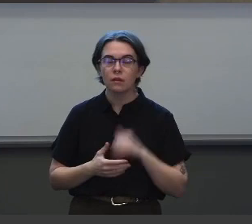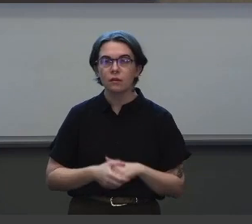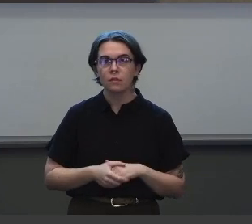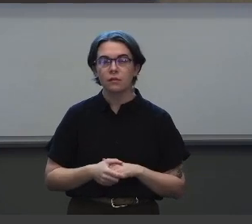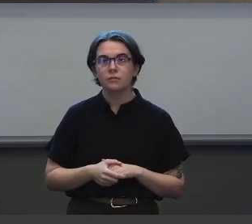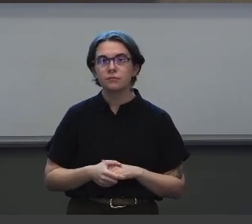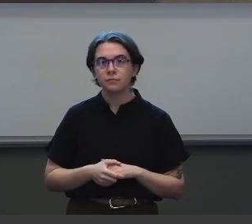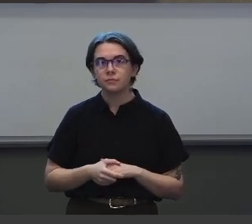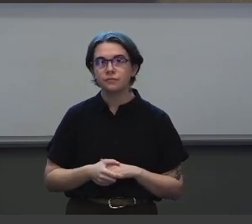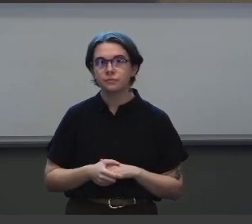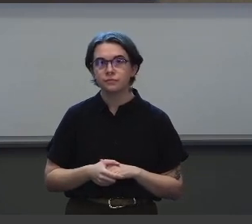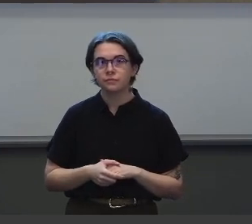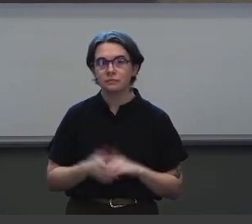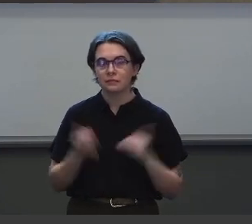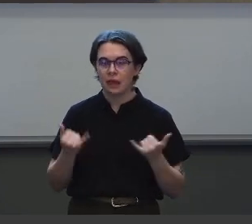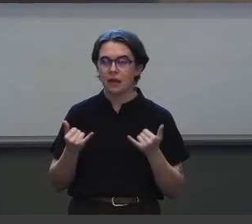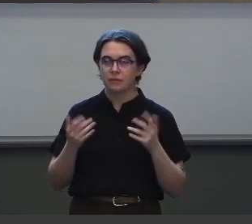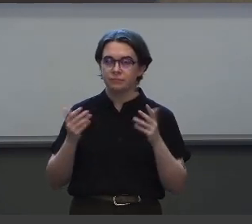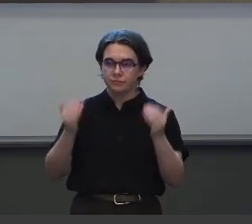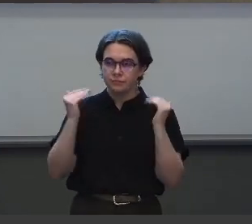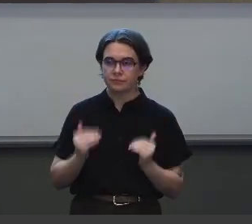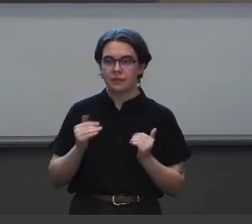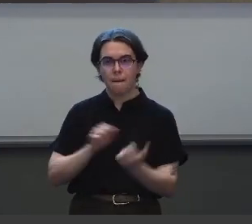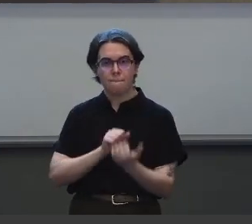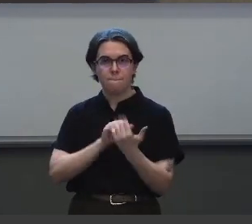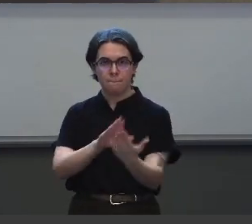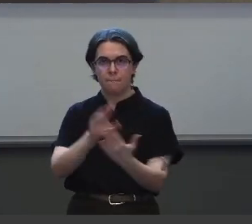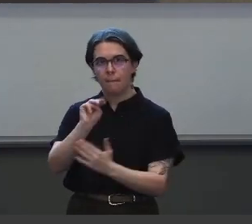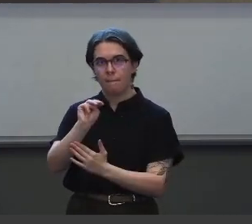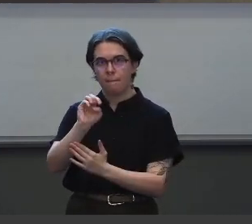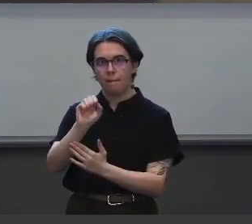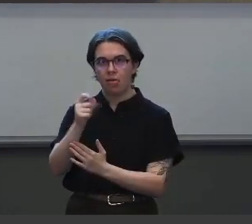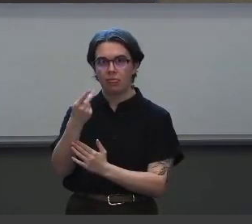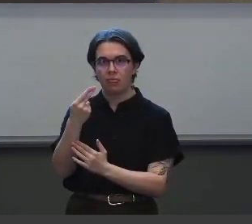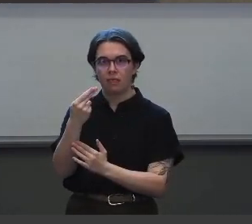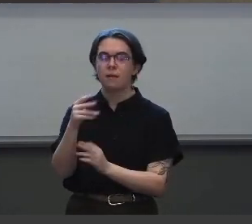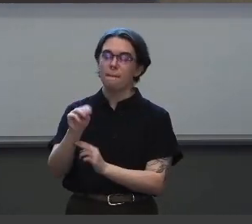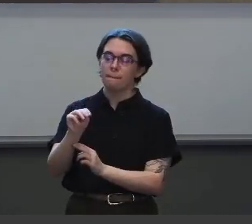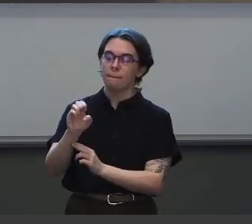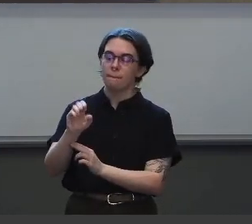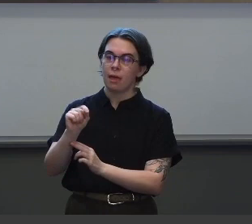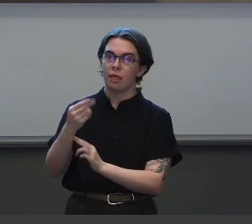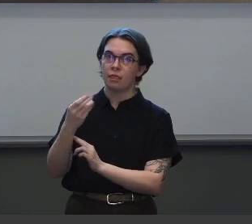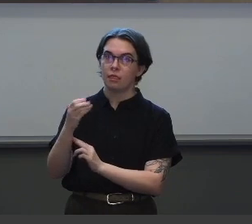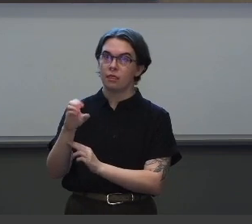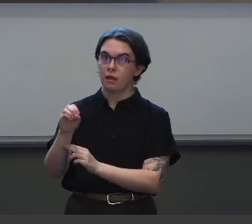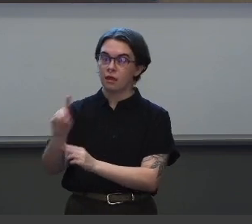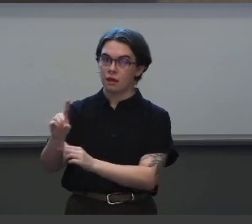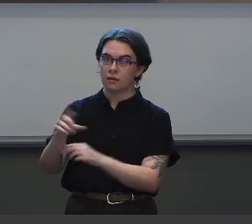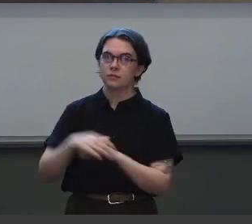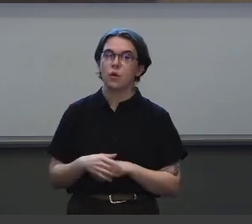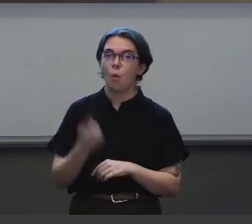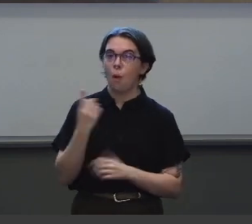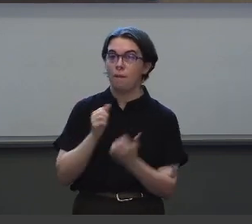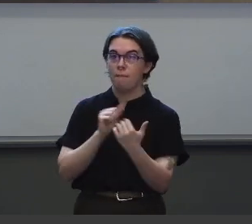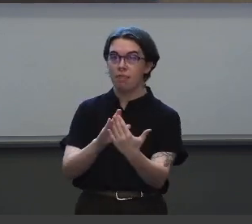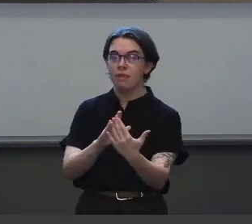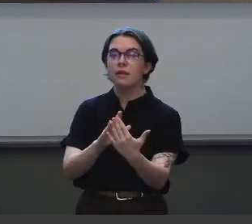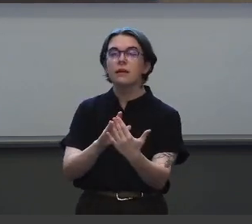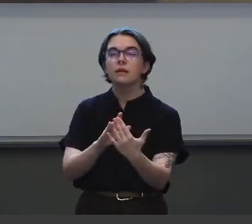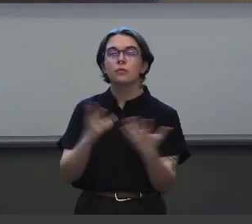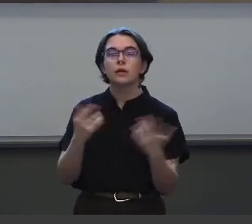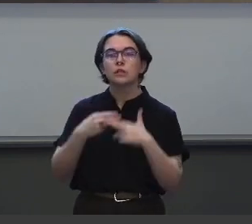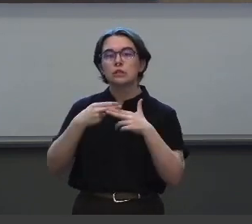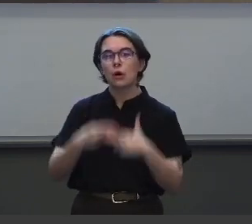So, kind of getting to the methods that we use to do this, one method that could be used to better understand variability is what's called